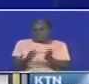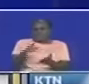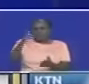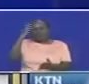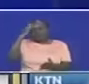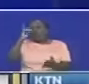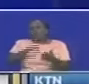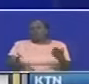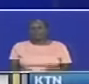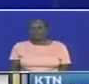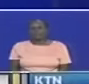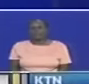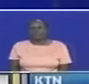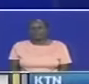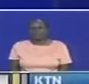know?